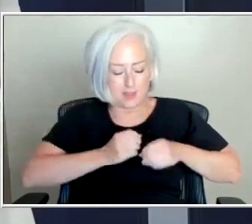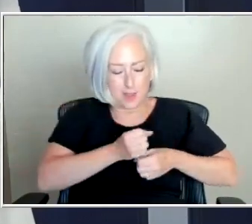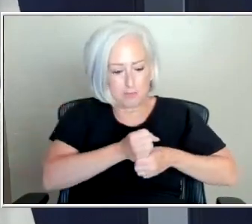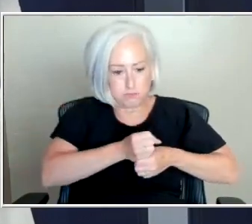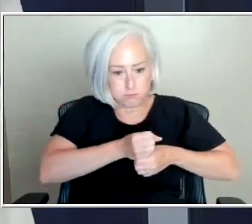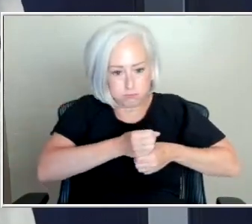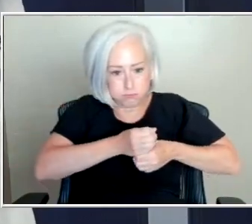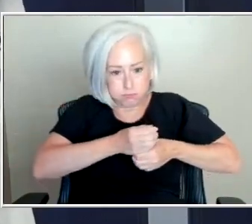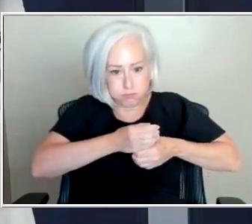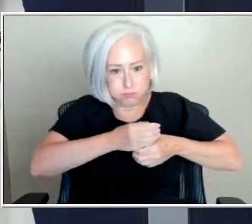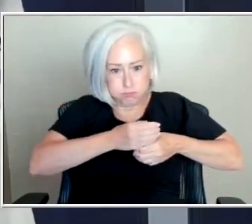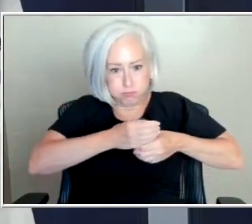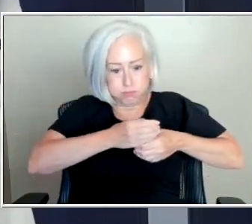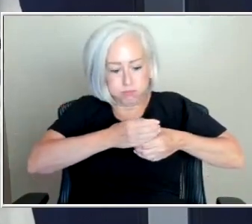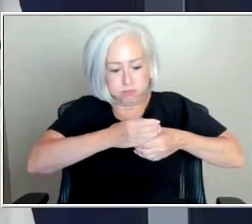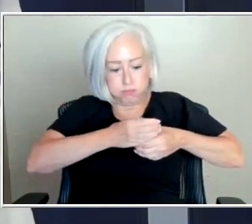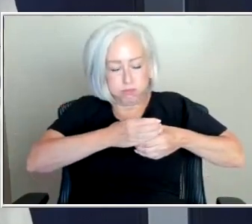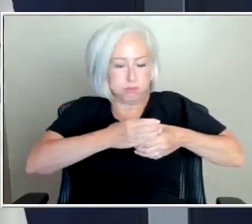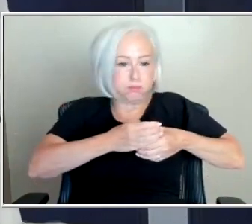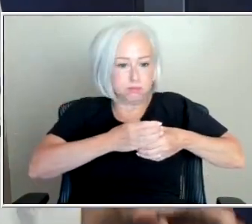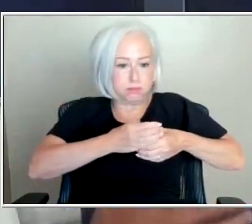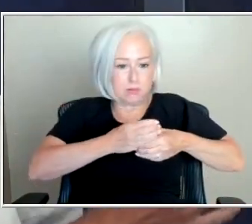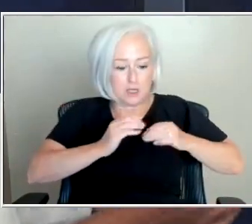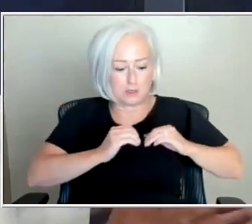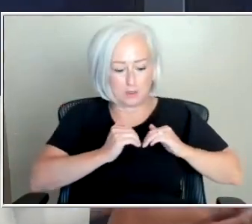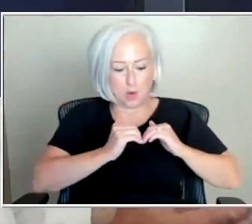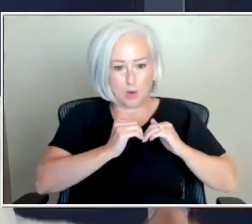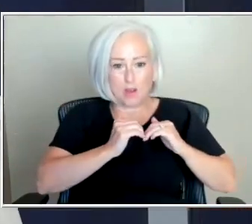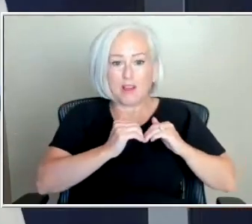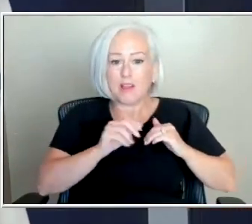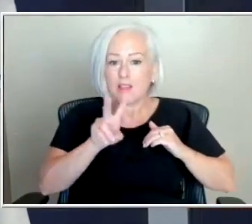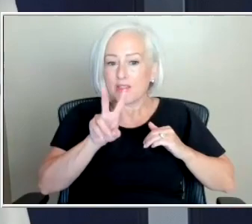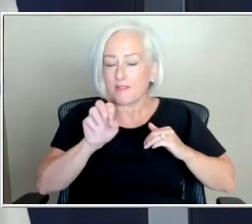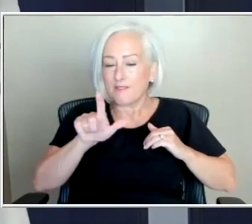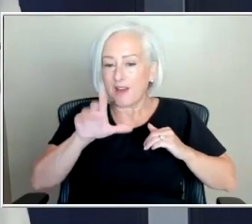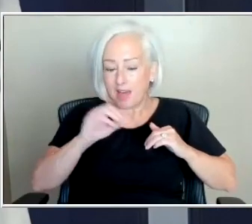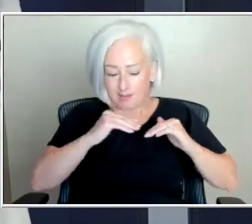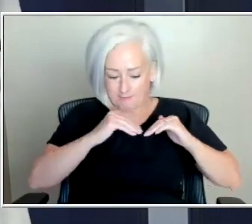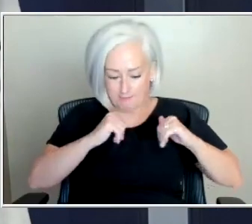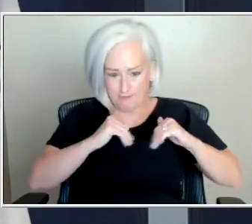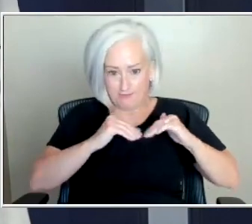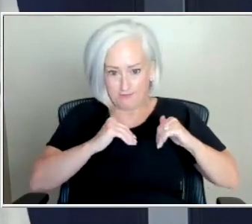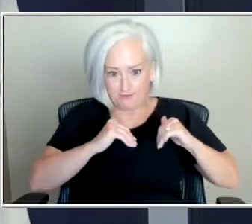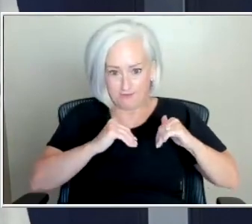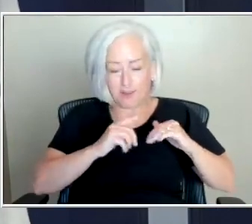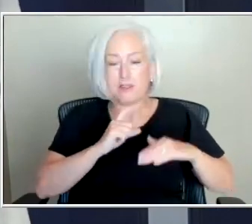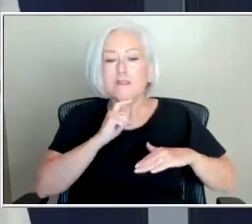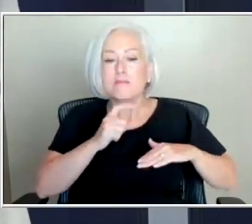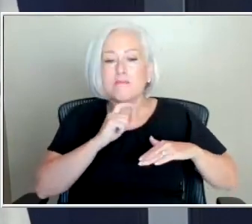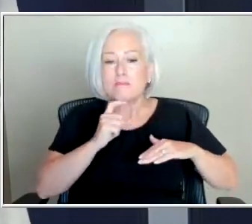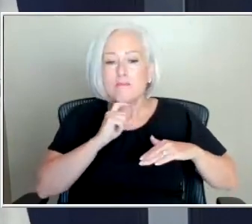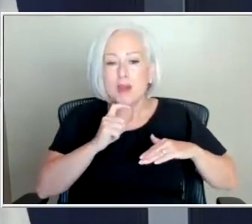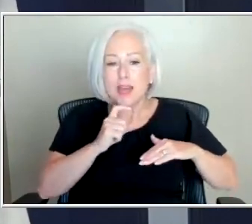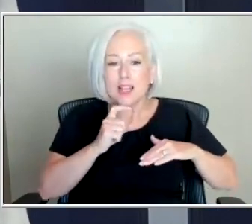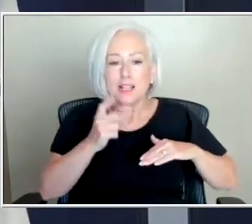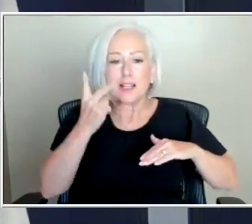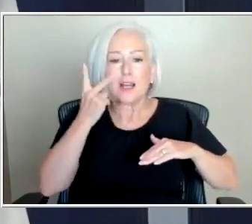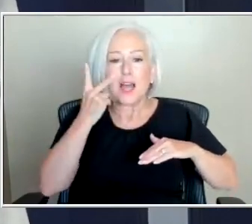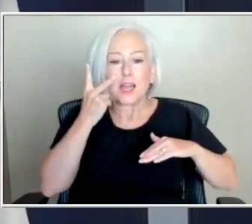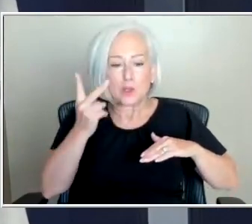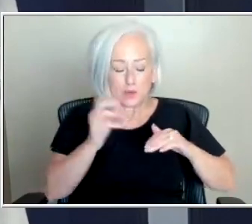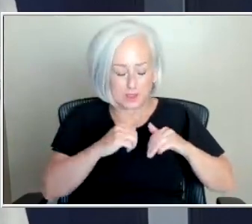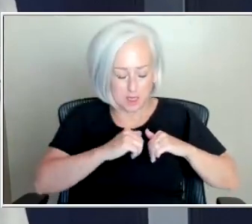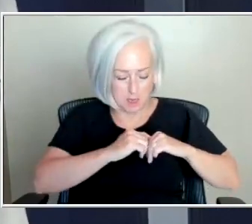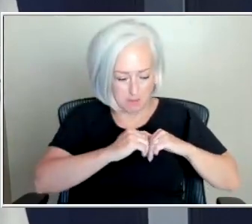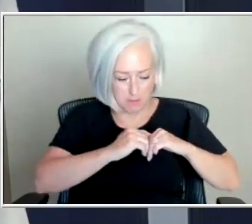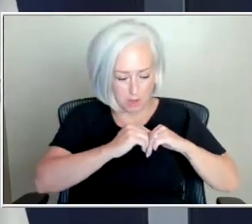right position. And so the valve itself has a metal frame, and then we blow that up with the balloon. You'll see the balloon come down here. On the